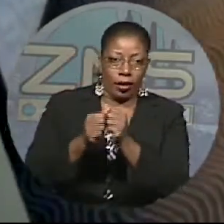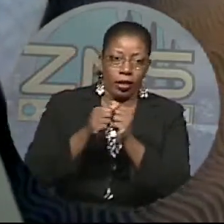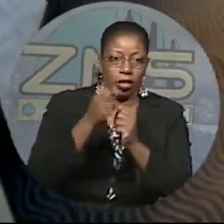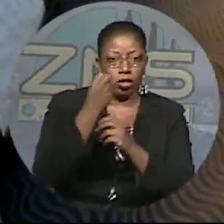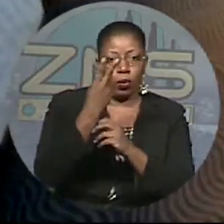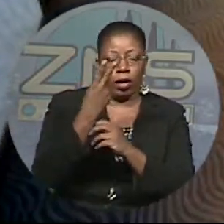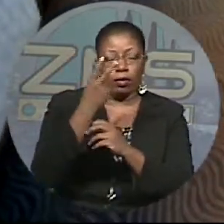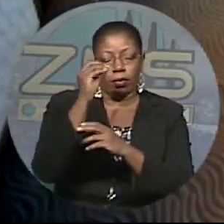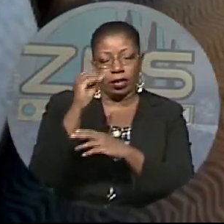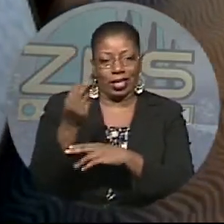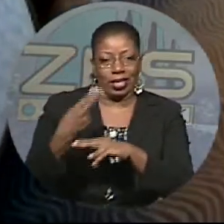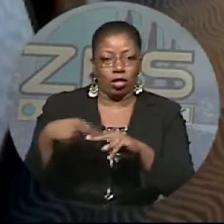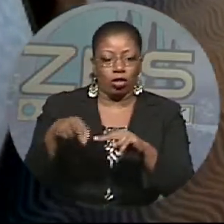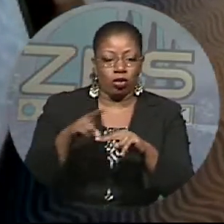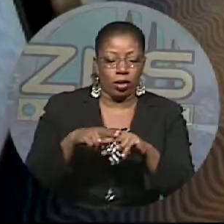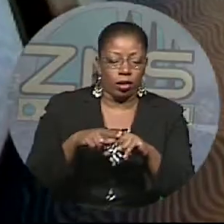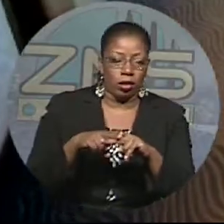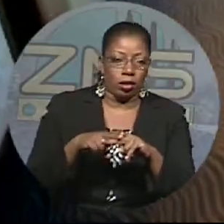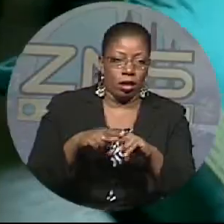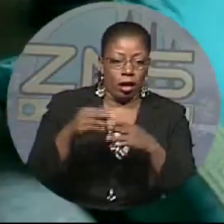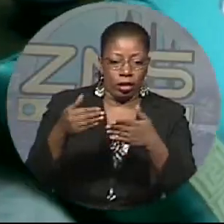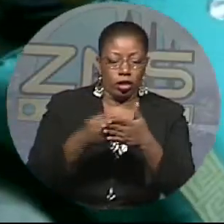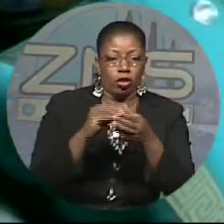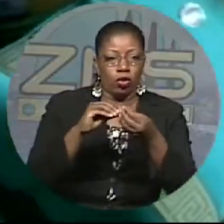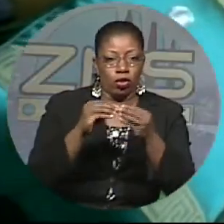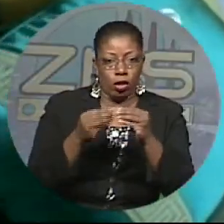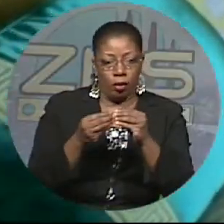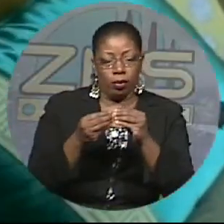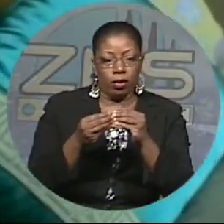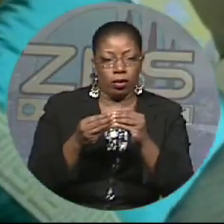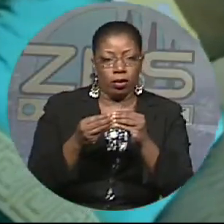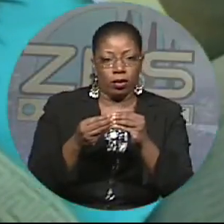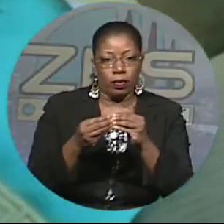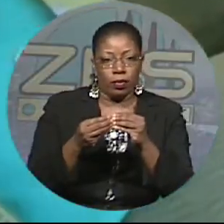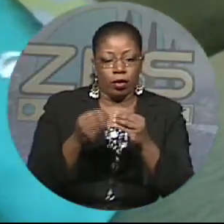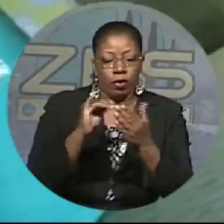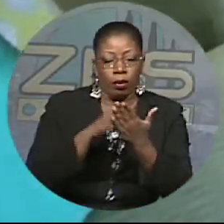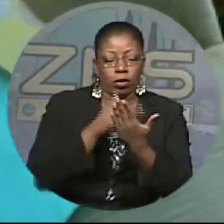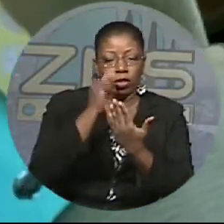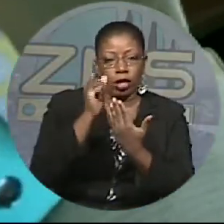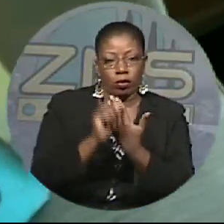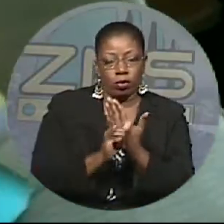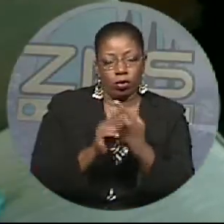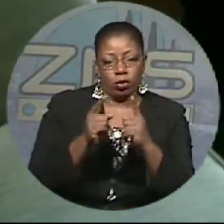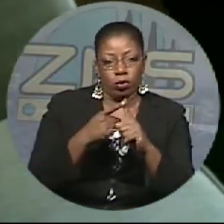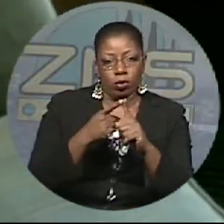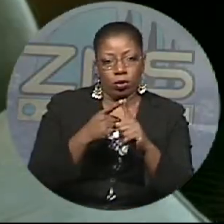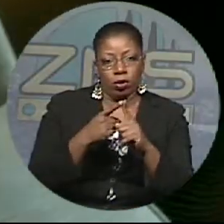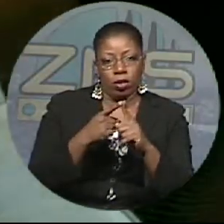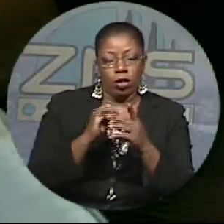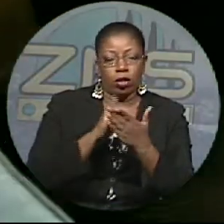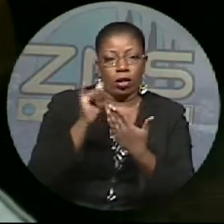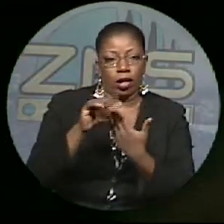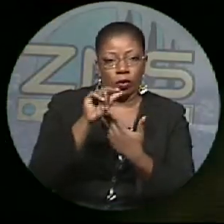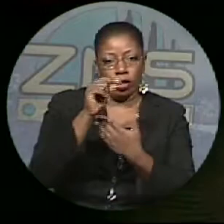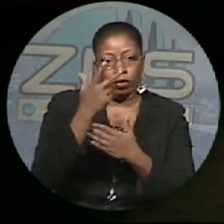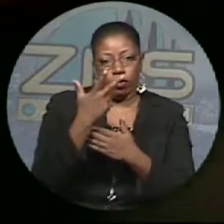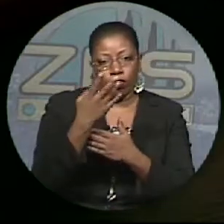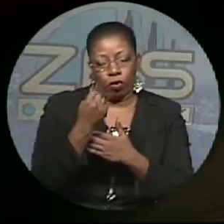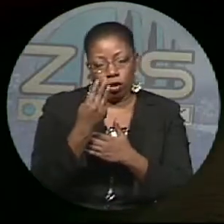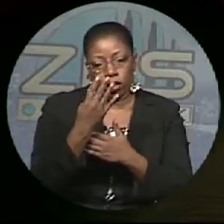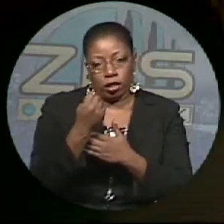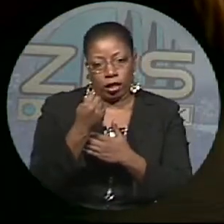12% increase. According to the latest numbers from the Department of Statistics, from January to July 2014, room occupancy on Grand